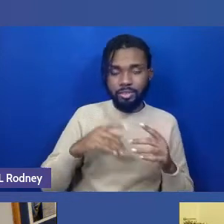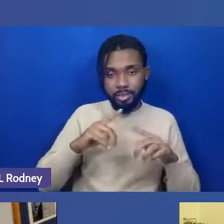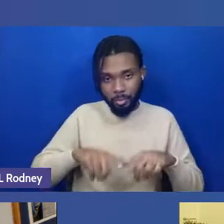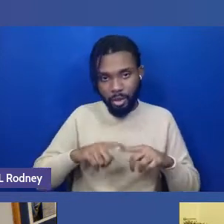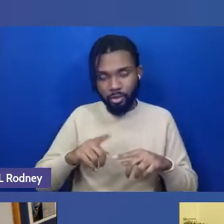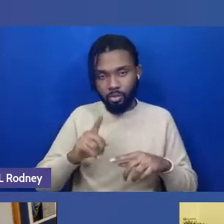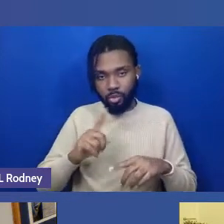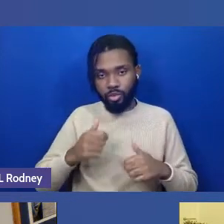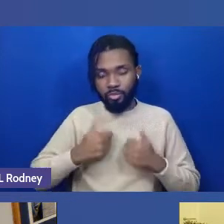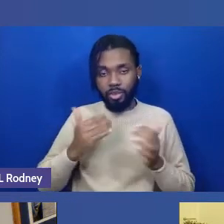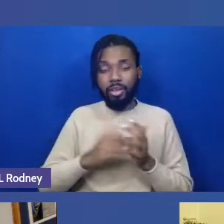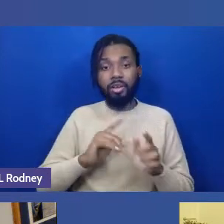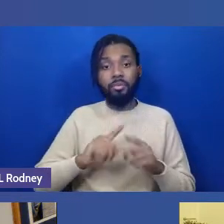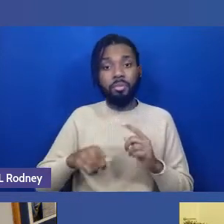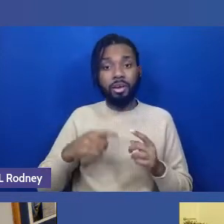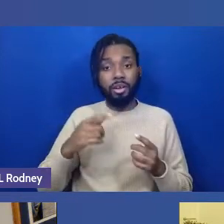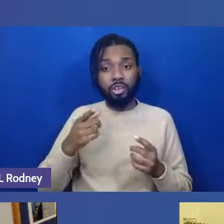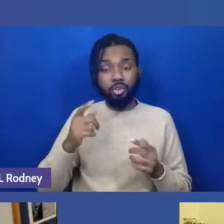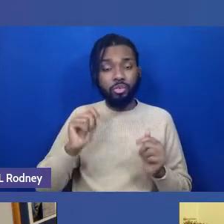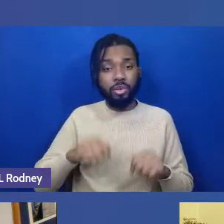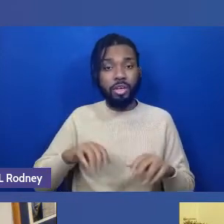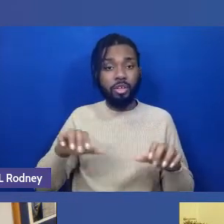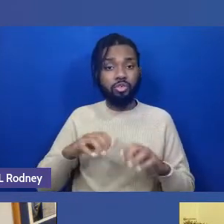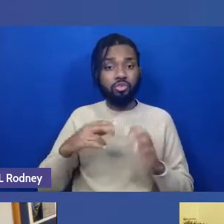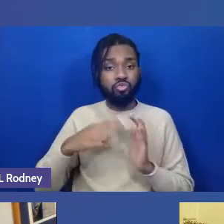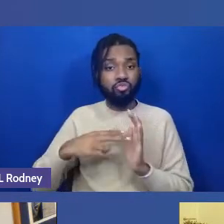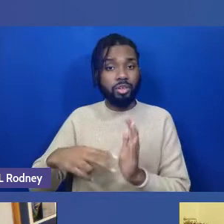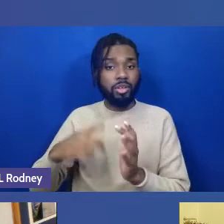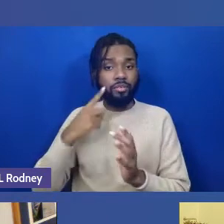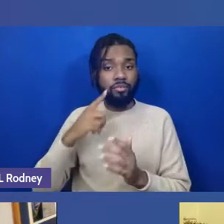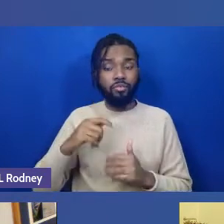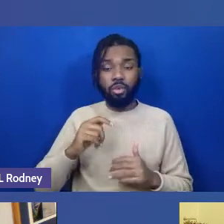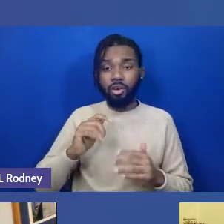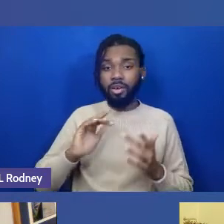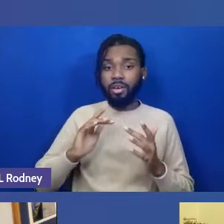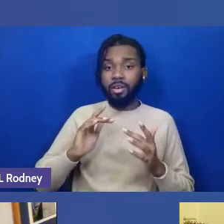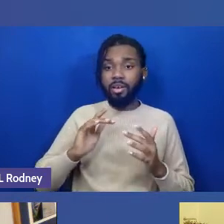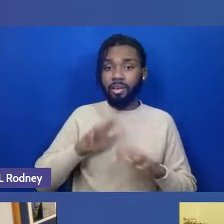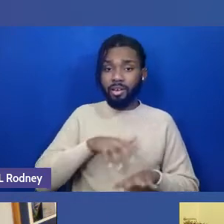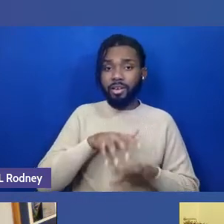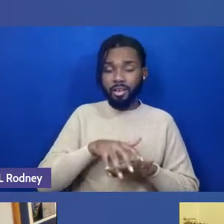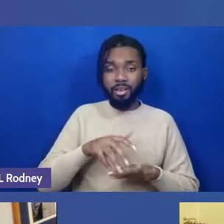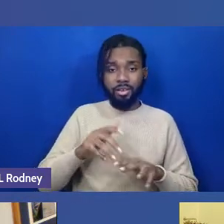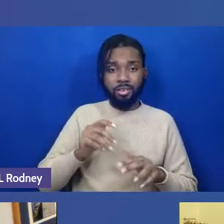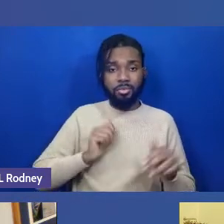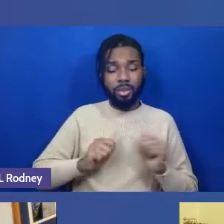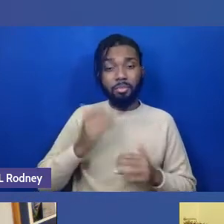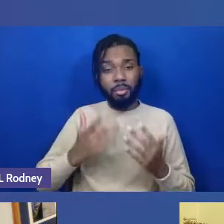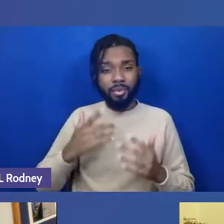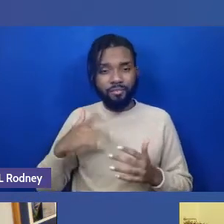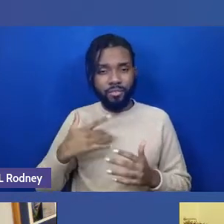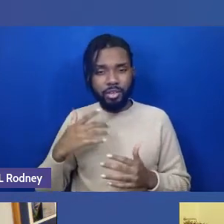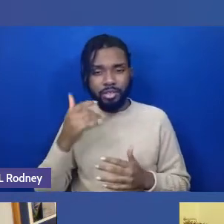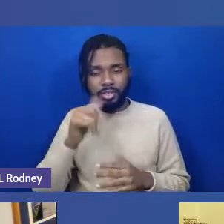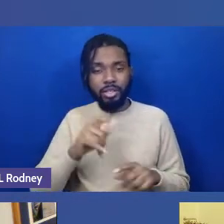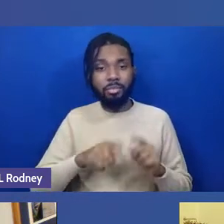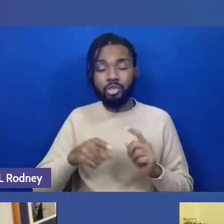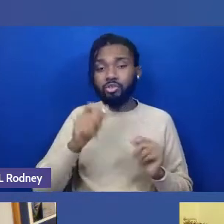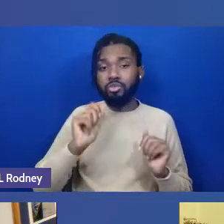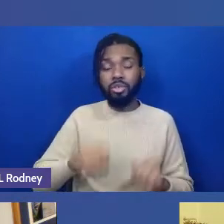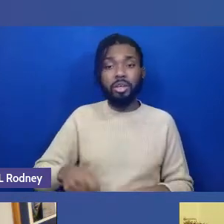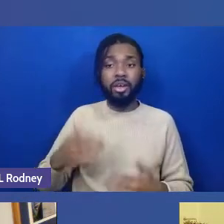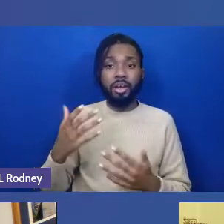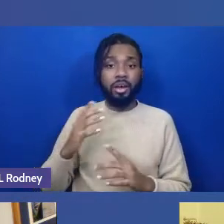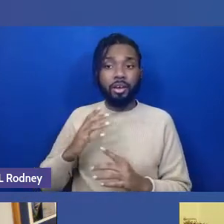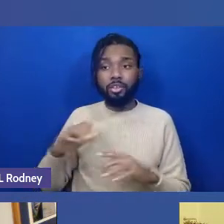a Zoom reading of a Native play, while it might seem like silly to some people, you do that Zoom reading in New York City, you get 20 people to show up.